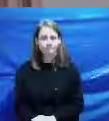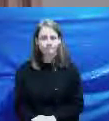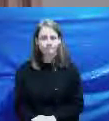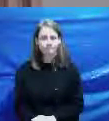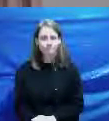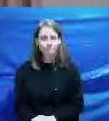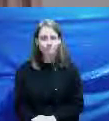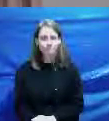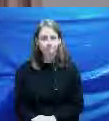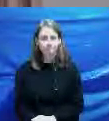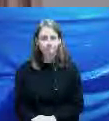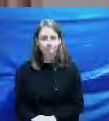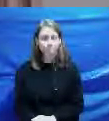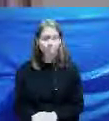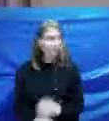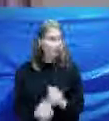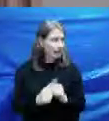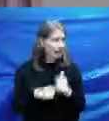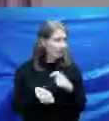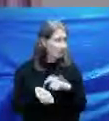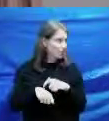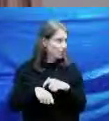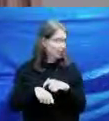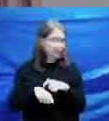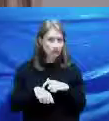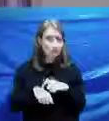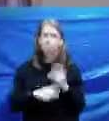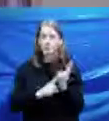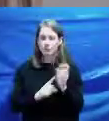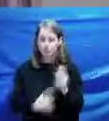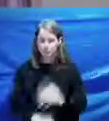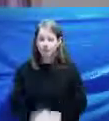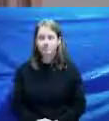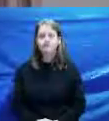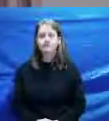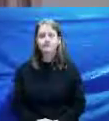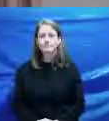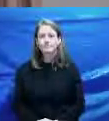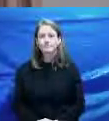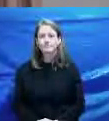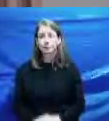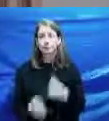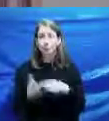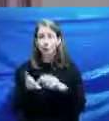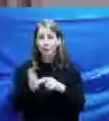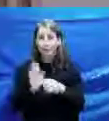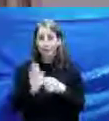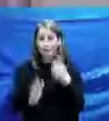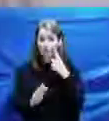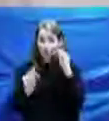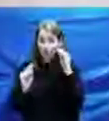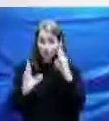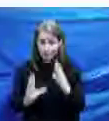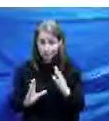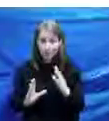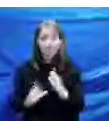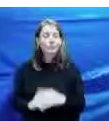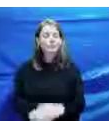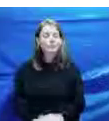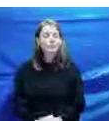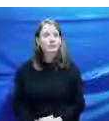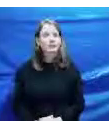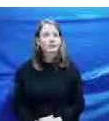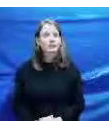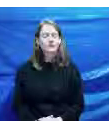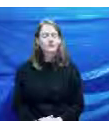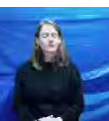that we have time, am I close to my end? 2 minutes. Okay, so what it means for teachers, I think I only have a couple bullets about this. We now